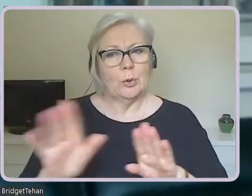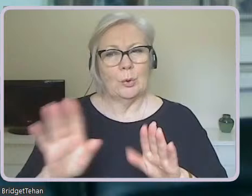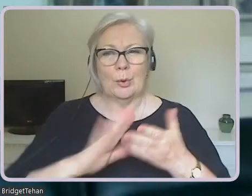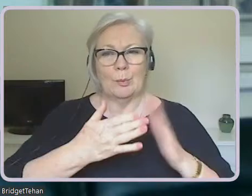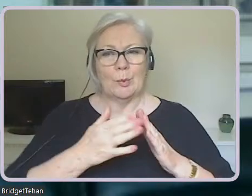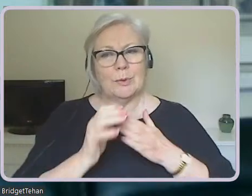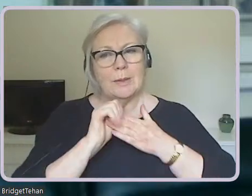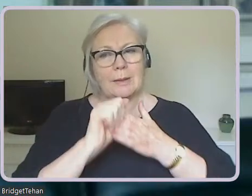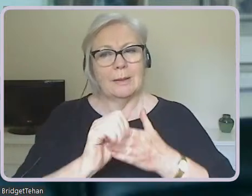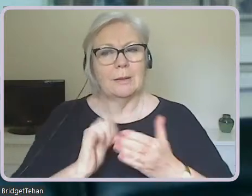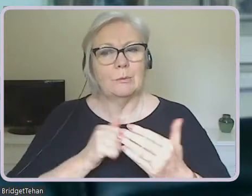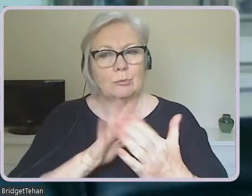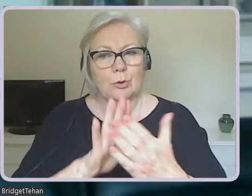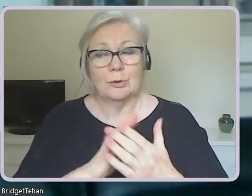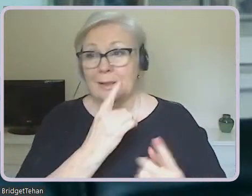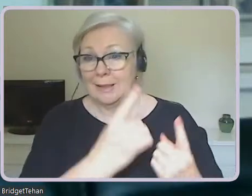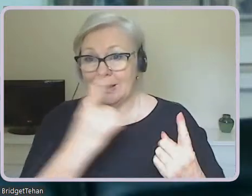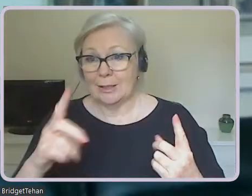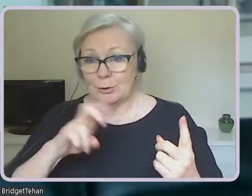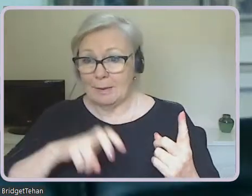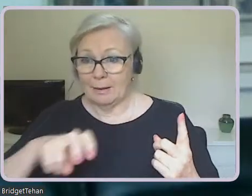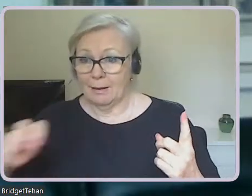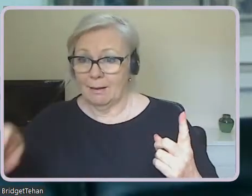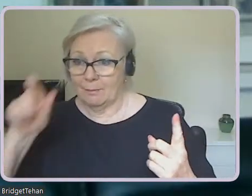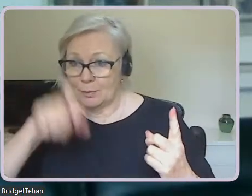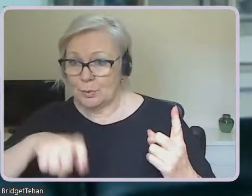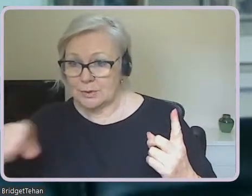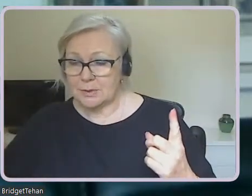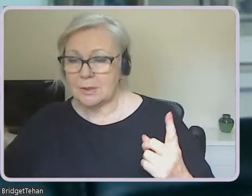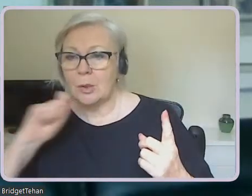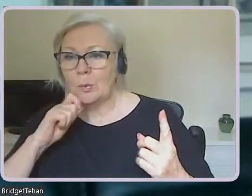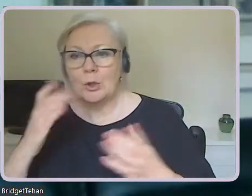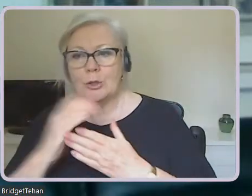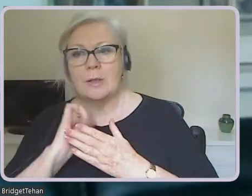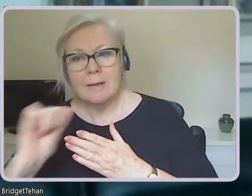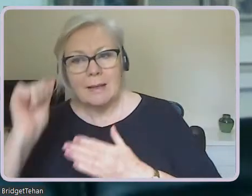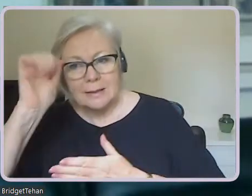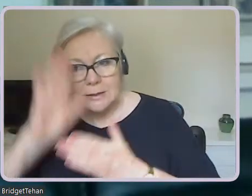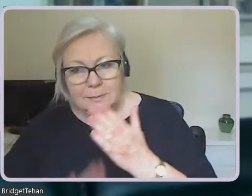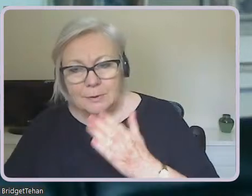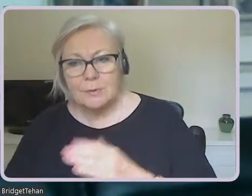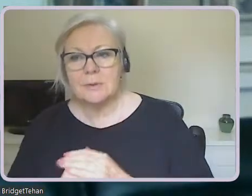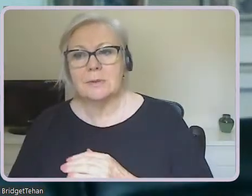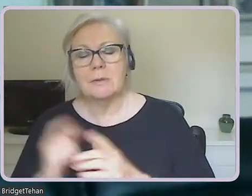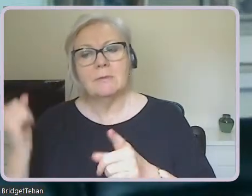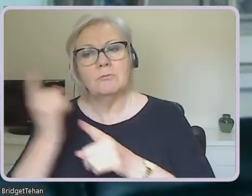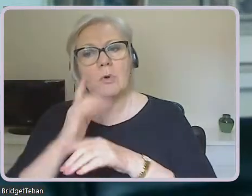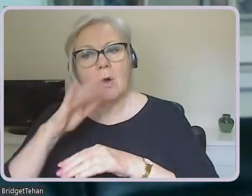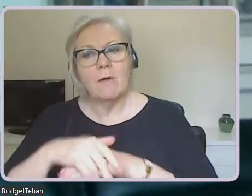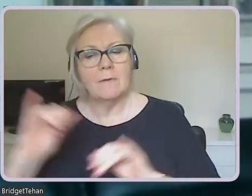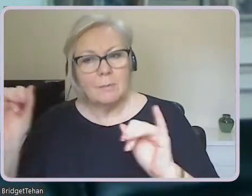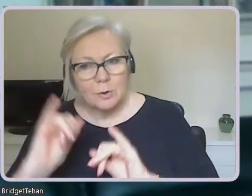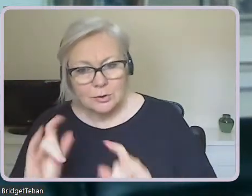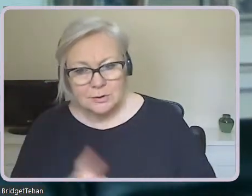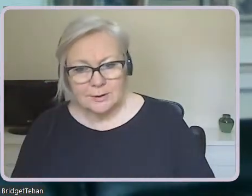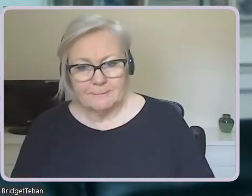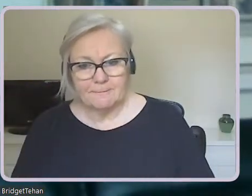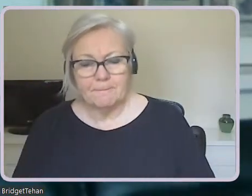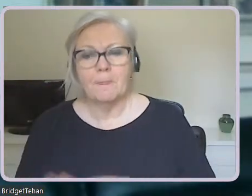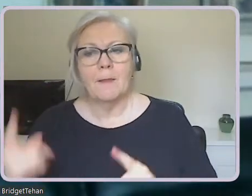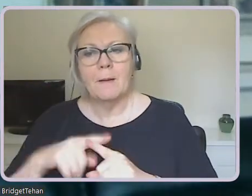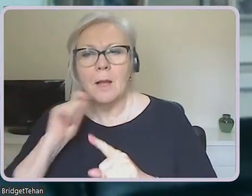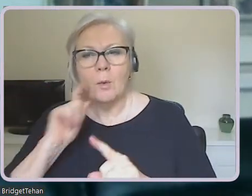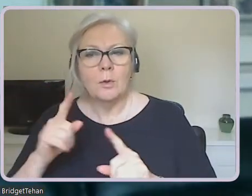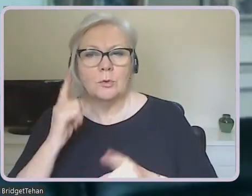our panellists is going to share some of their experiences and reflections of emergencies and propose some real ways forward on a whole lot